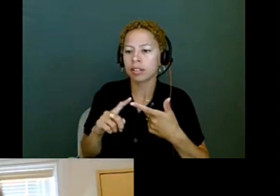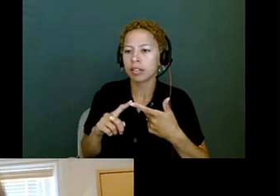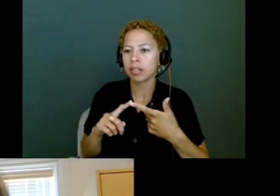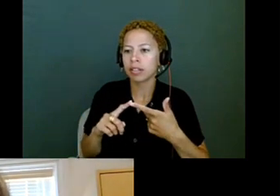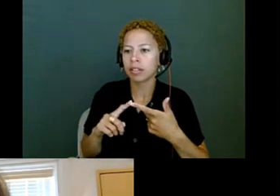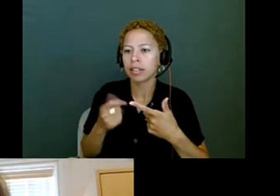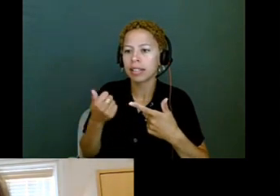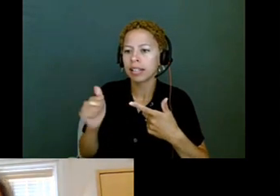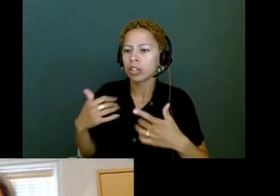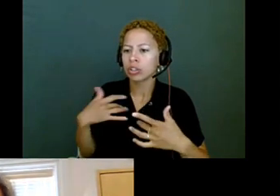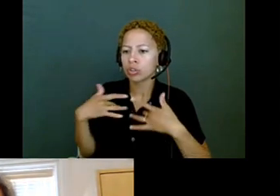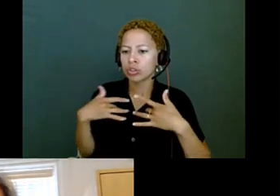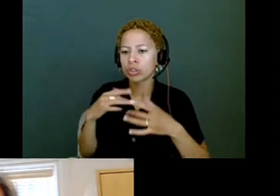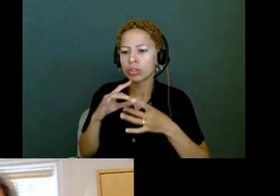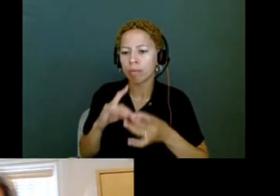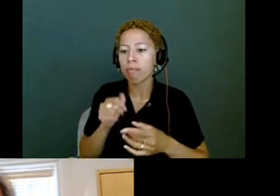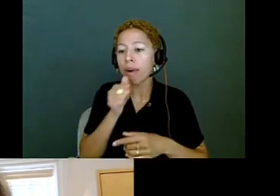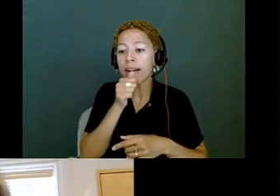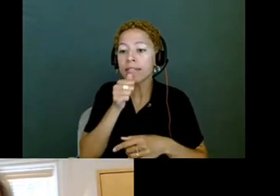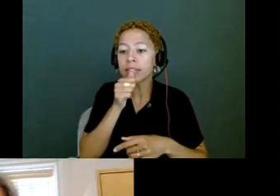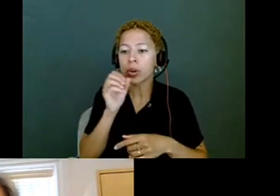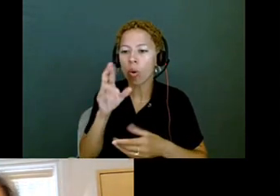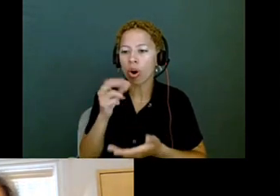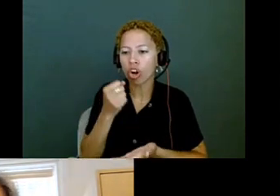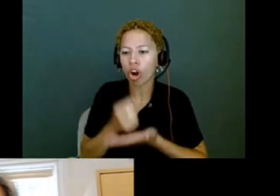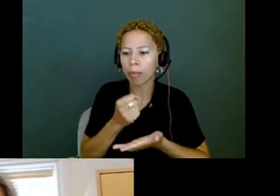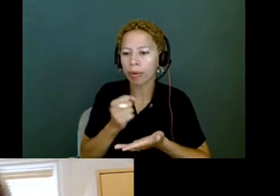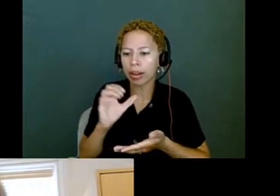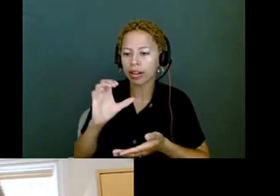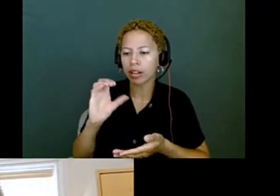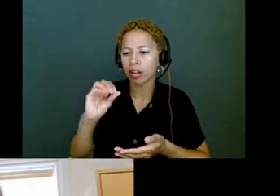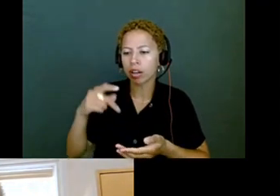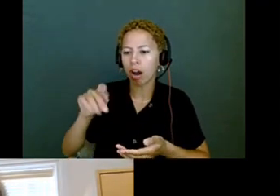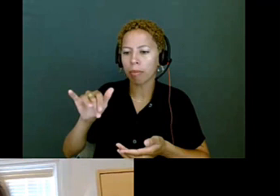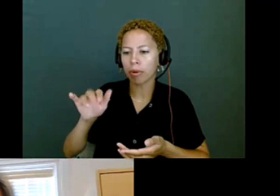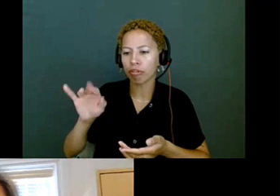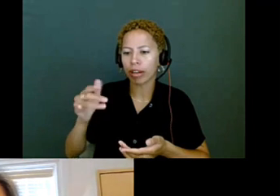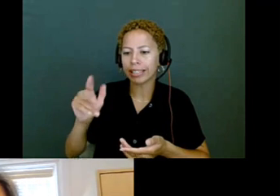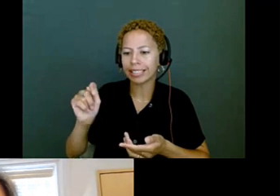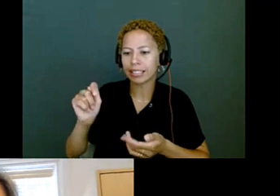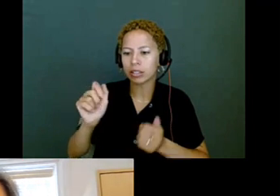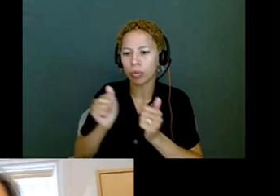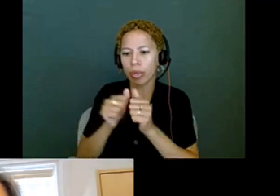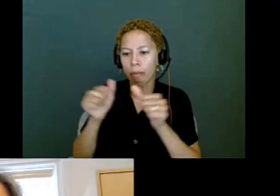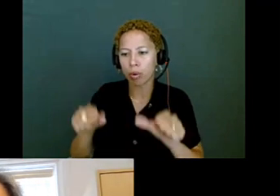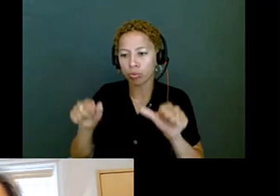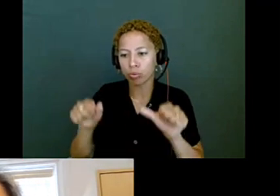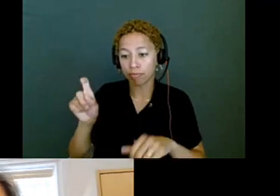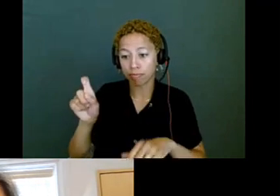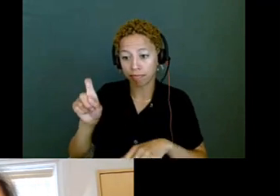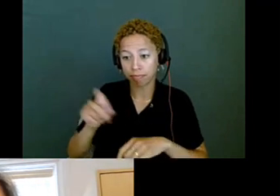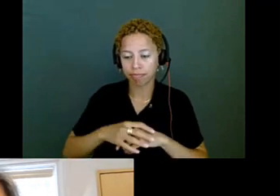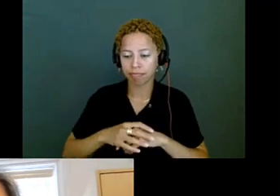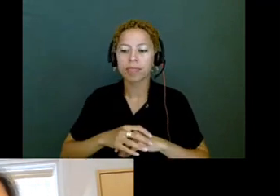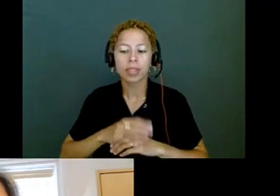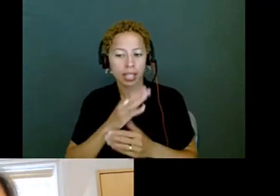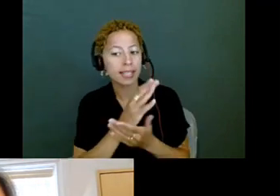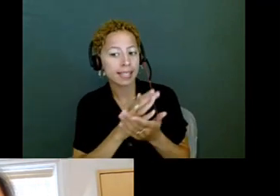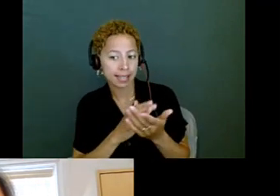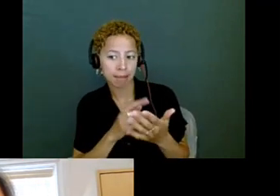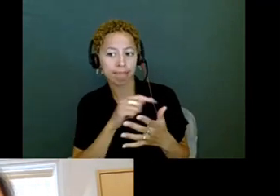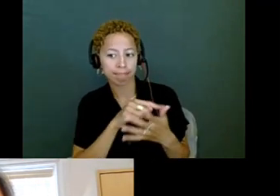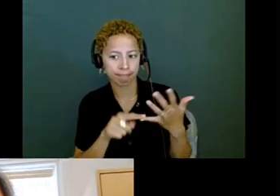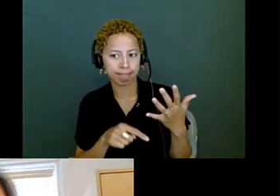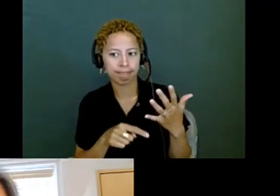any concerns with privacy or copyright when you make posts? There are things that are subject to copyright,